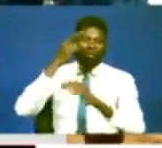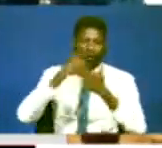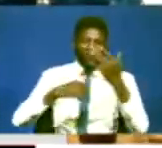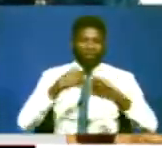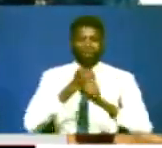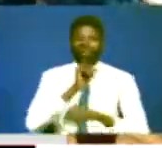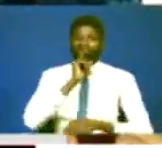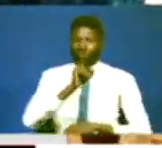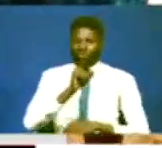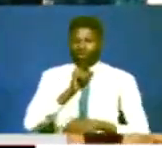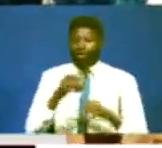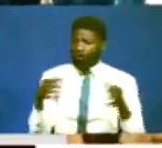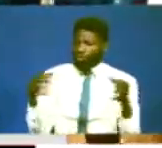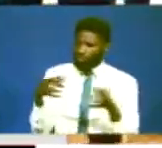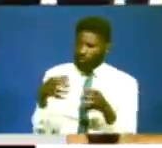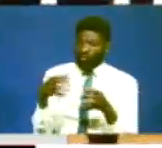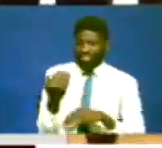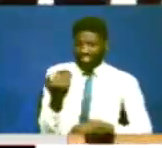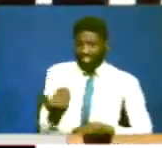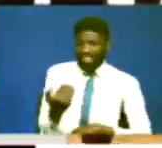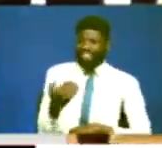their education.